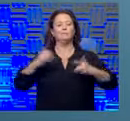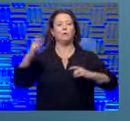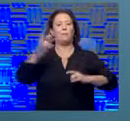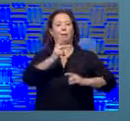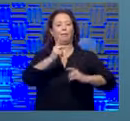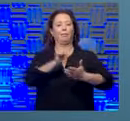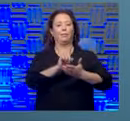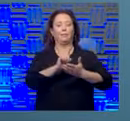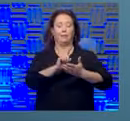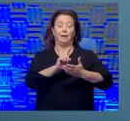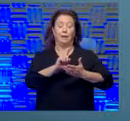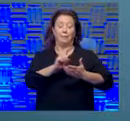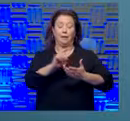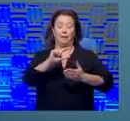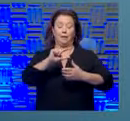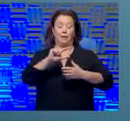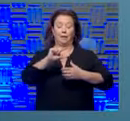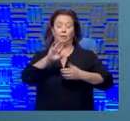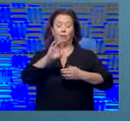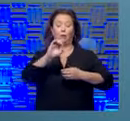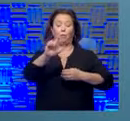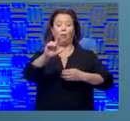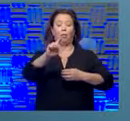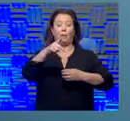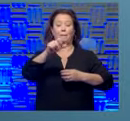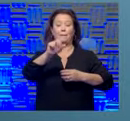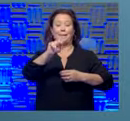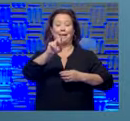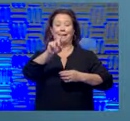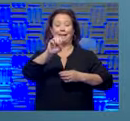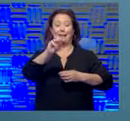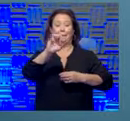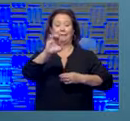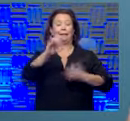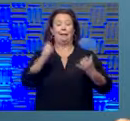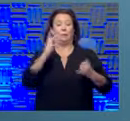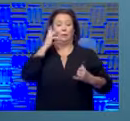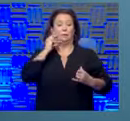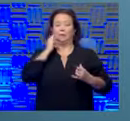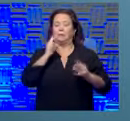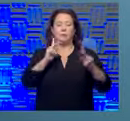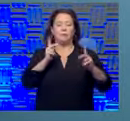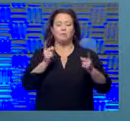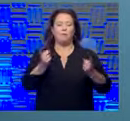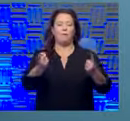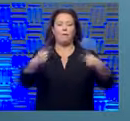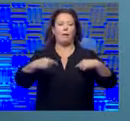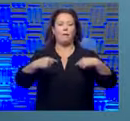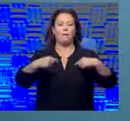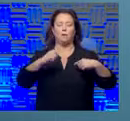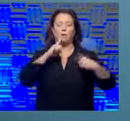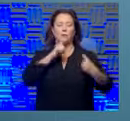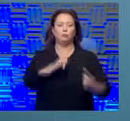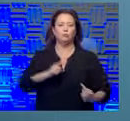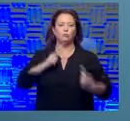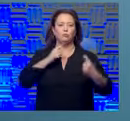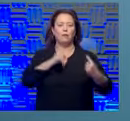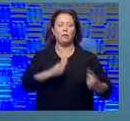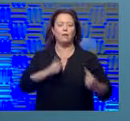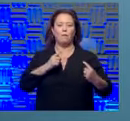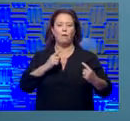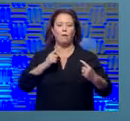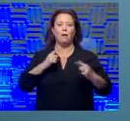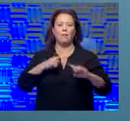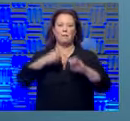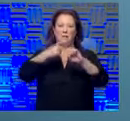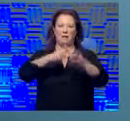but in a global pandemic, when people don't want to come in and donate, we've been basically struggling for the entire month. So we are